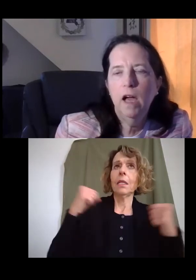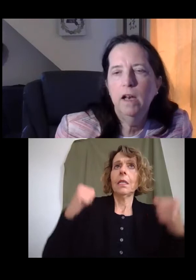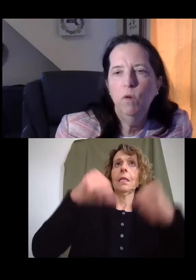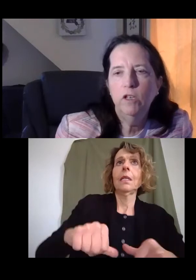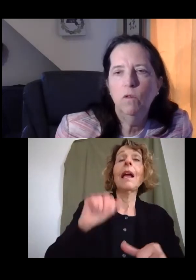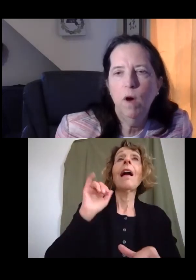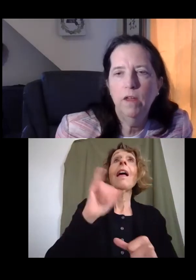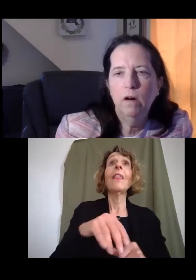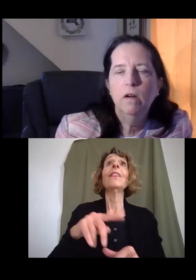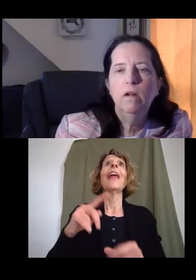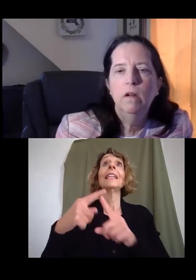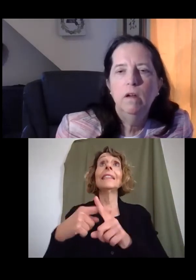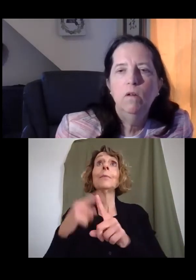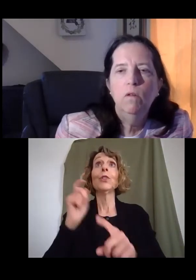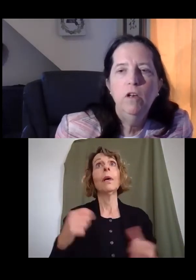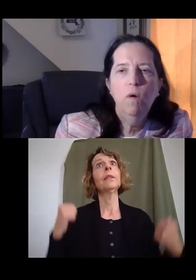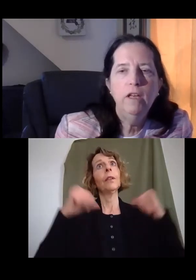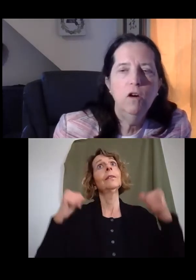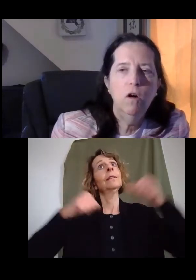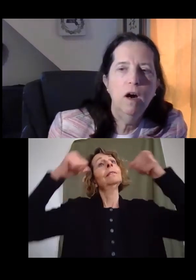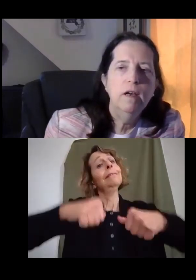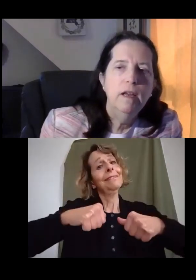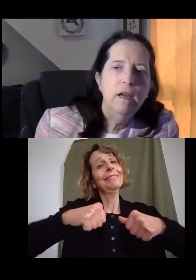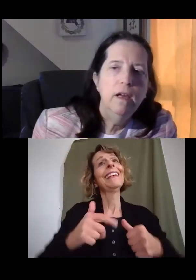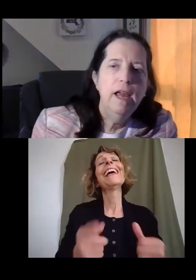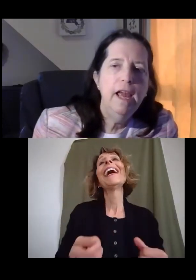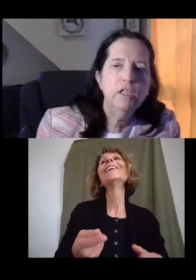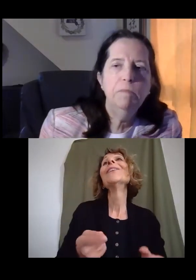any kind of winter weather, knowing your